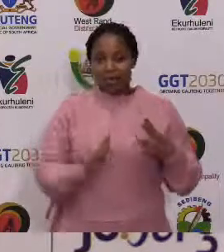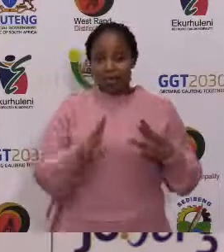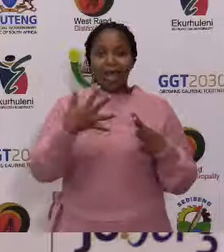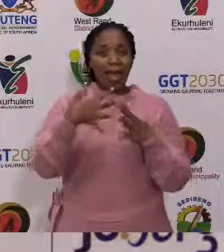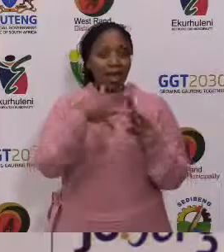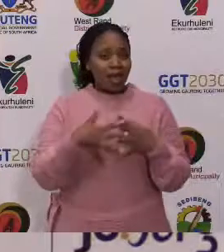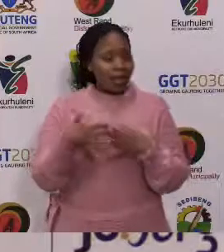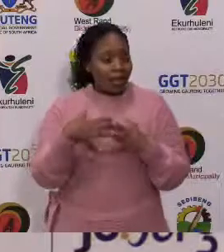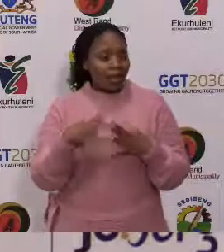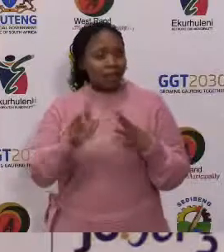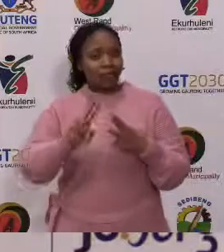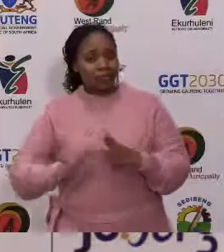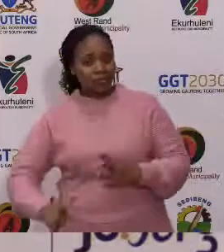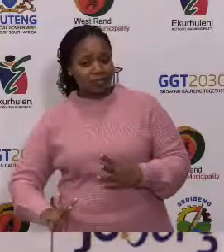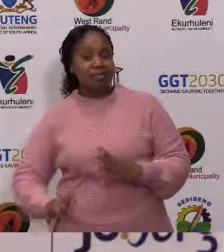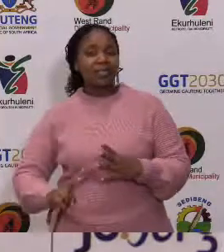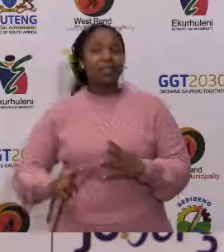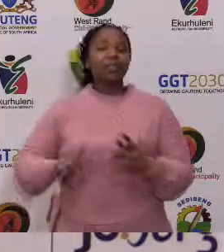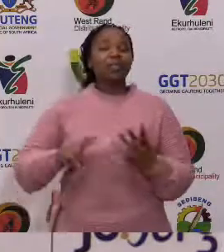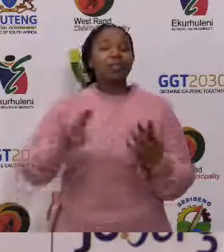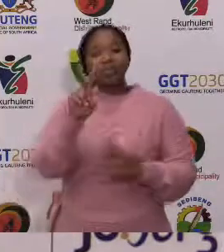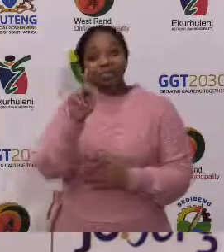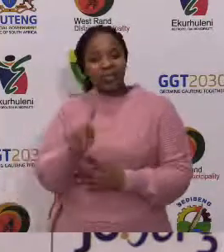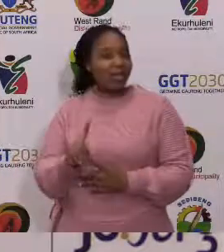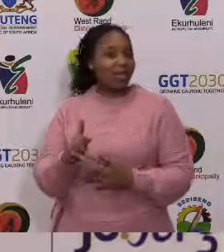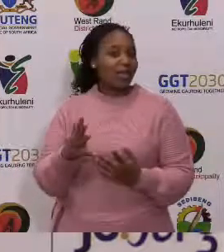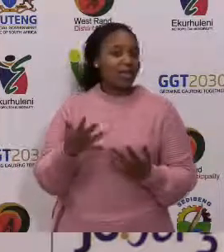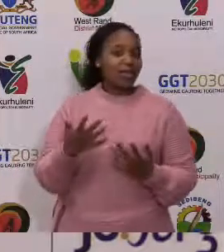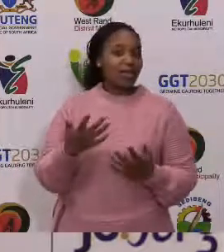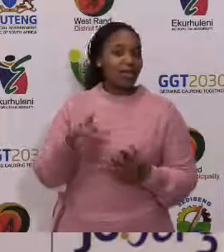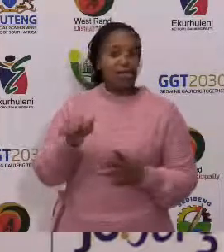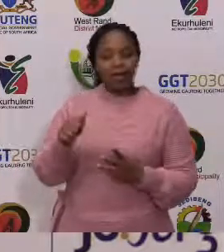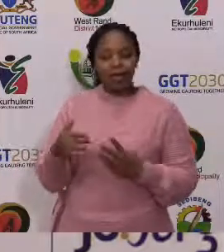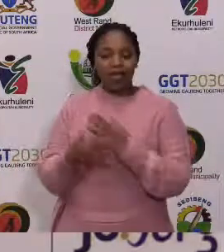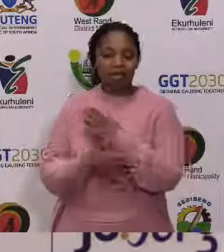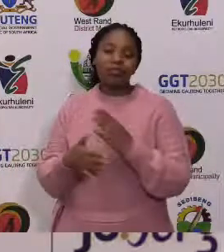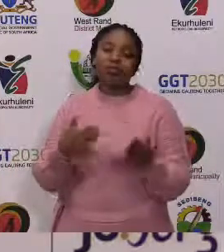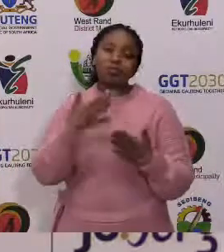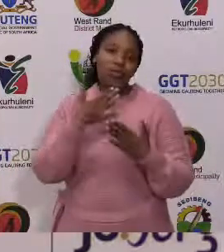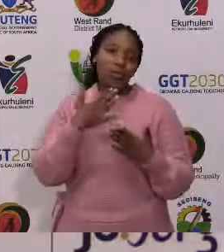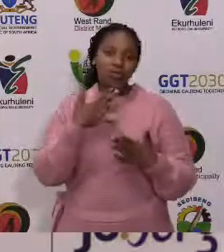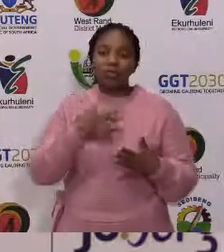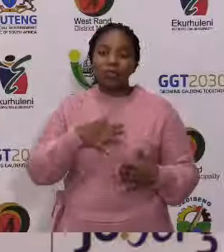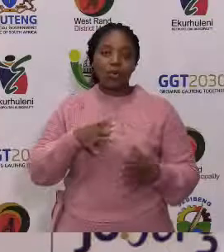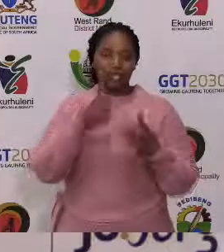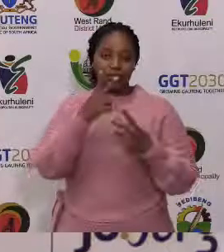at some point, and in the UK at some point. So thank you so much.